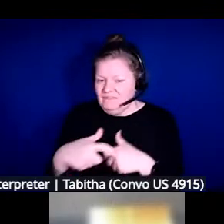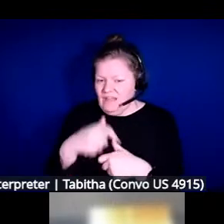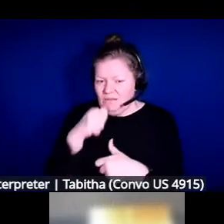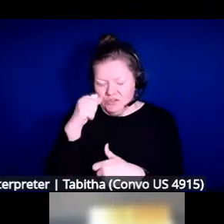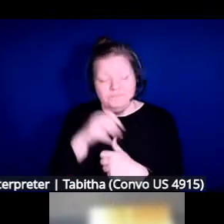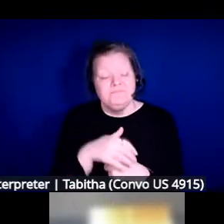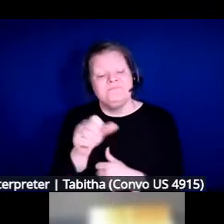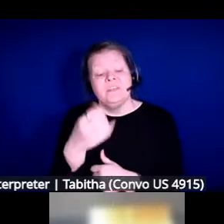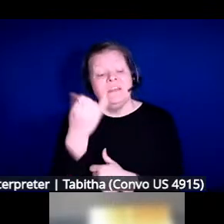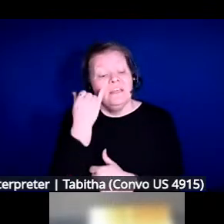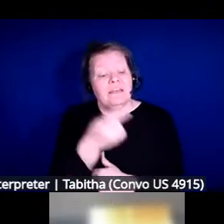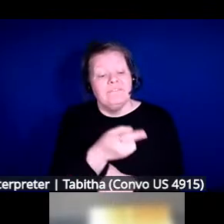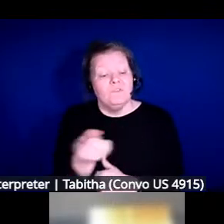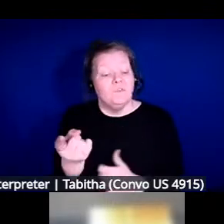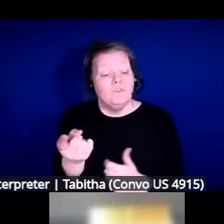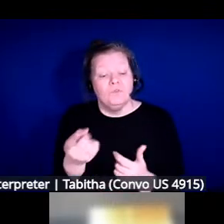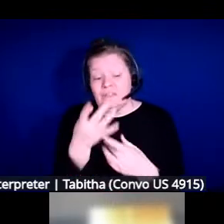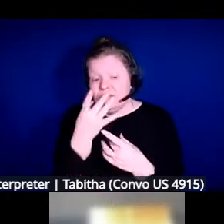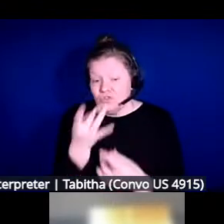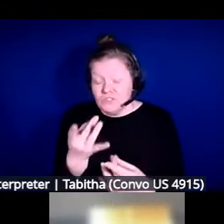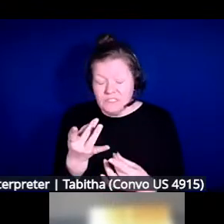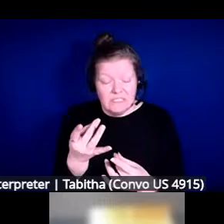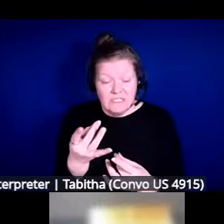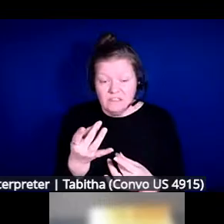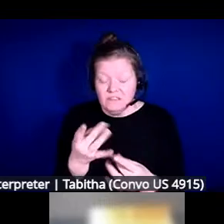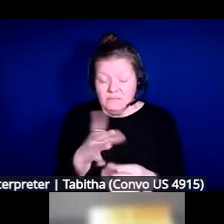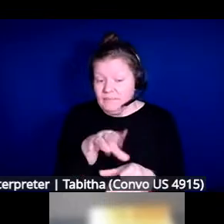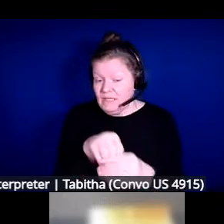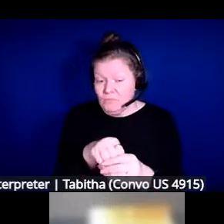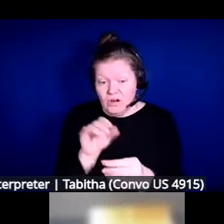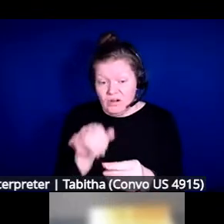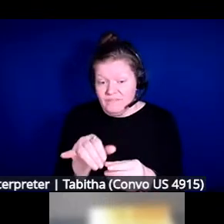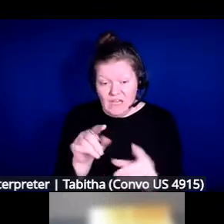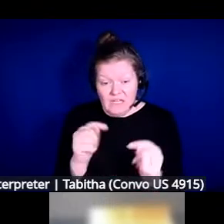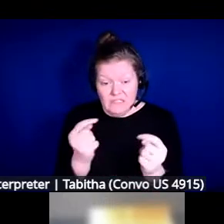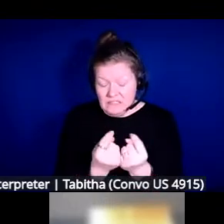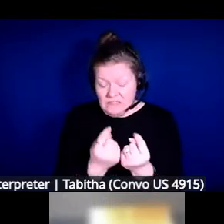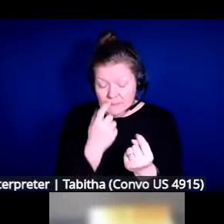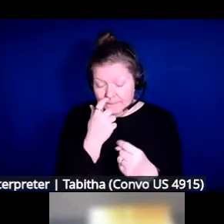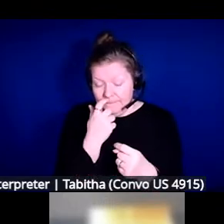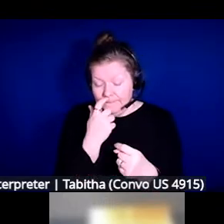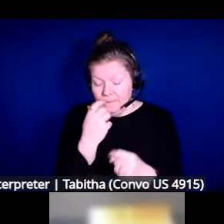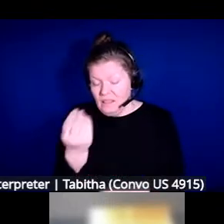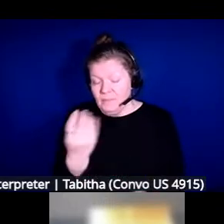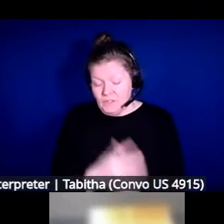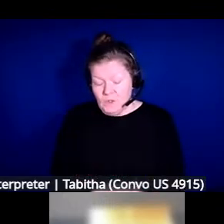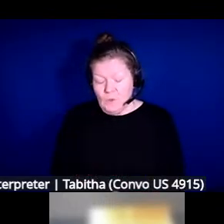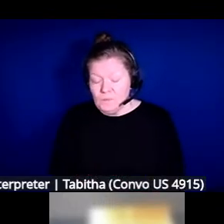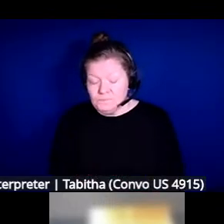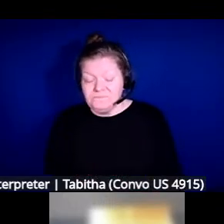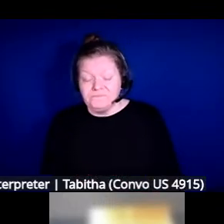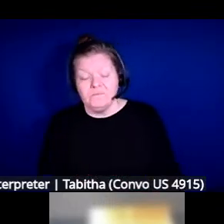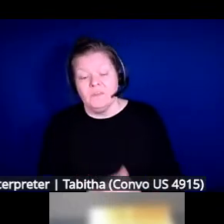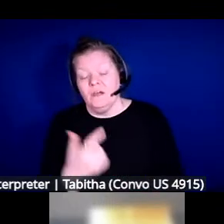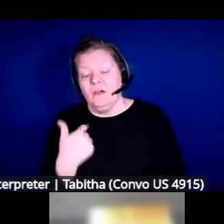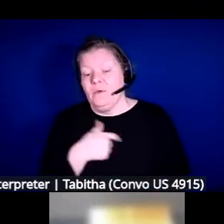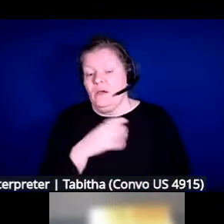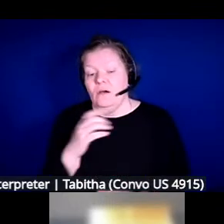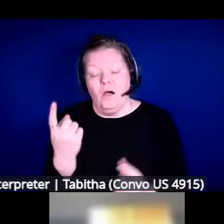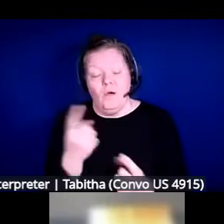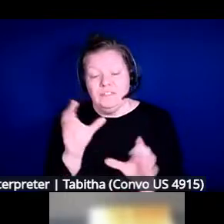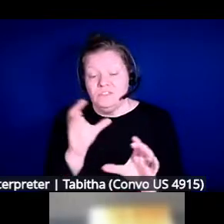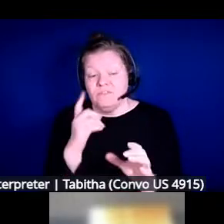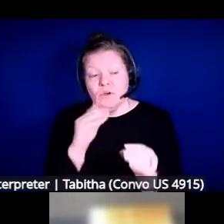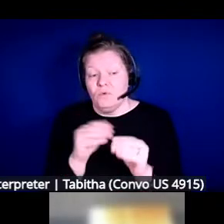Yeah, if you guys are interested in being part of that team, let me know. We are always looking for more